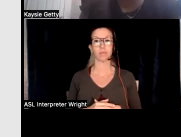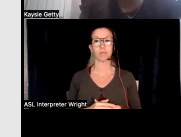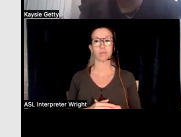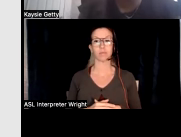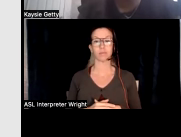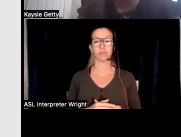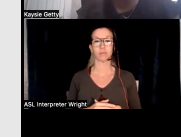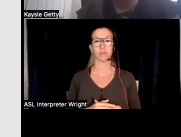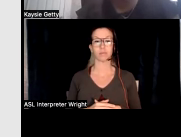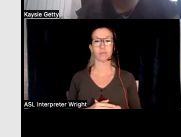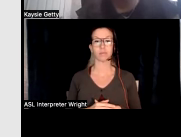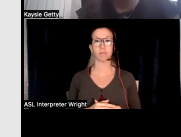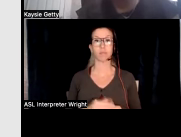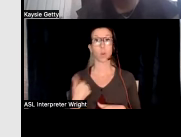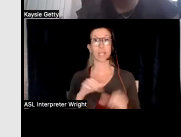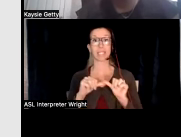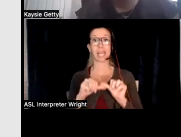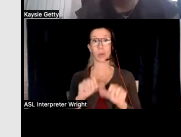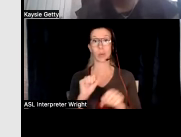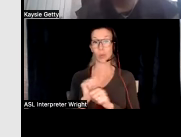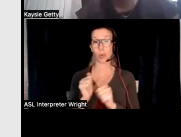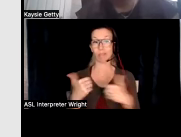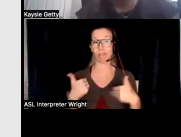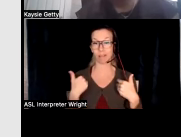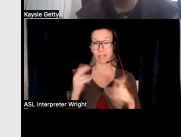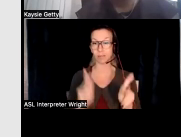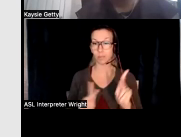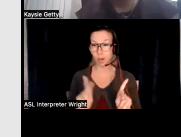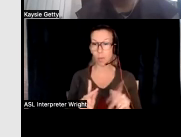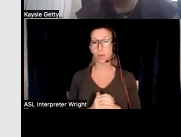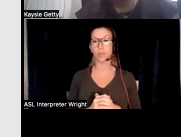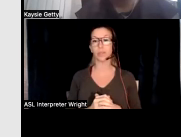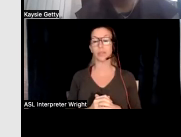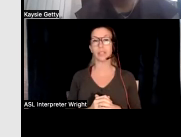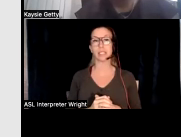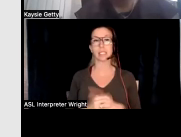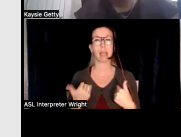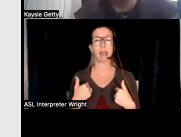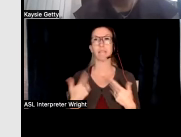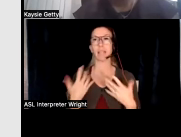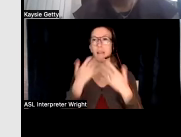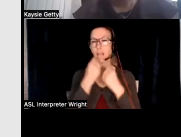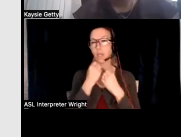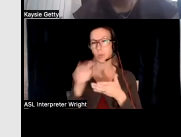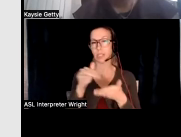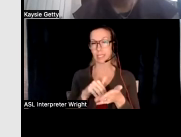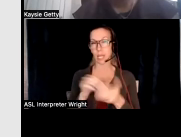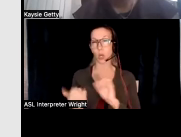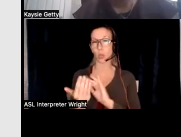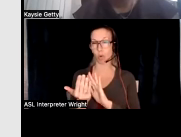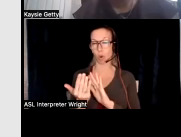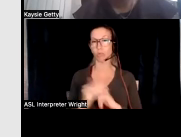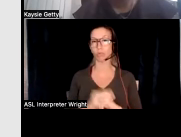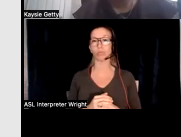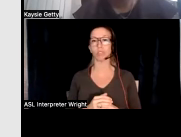down this path of working with young people, just having like a values centered approach is what I feel so